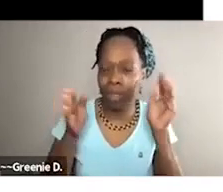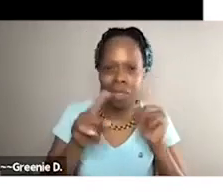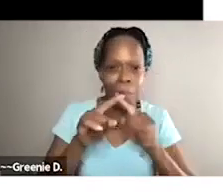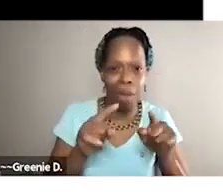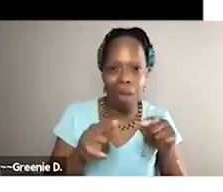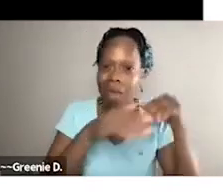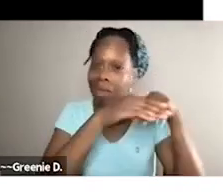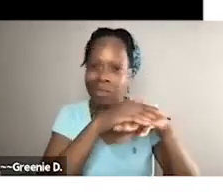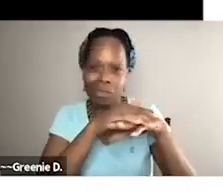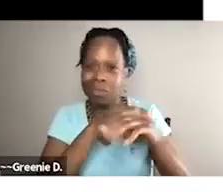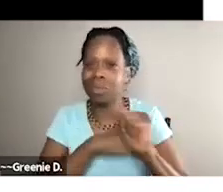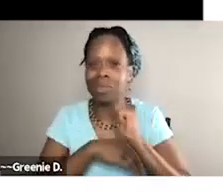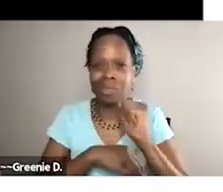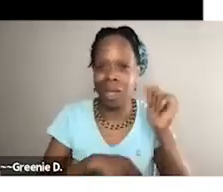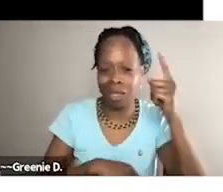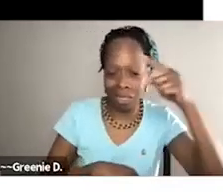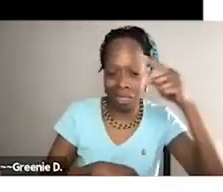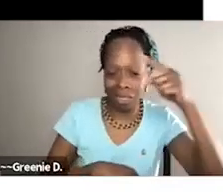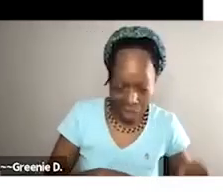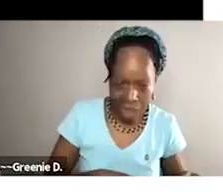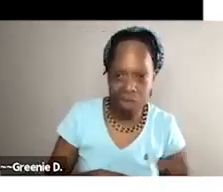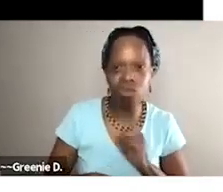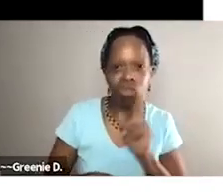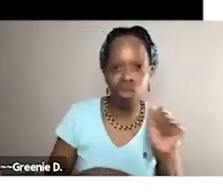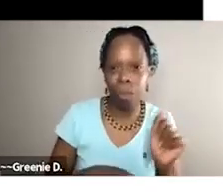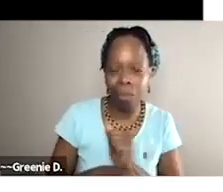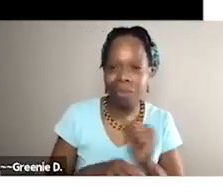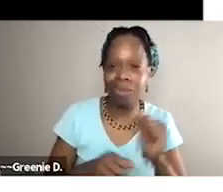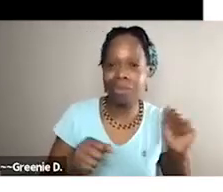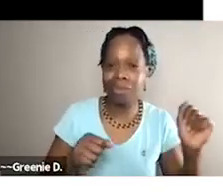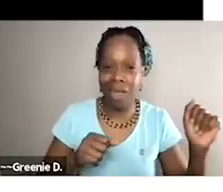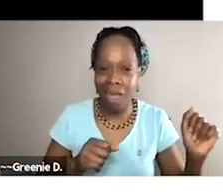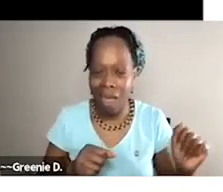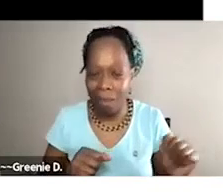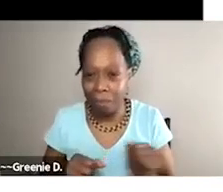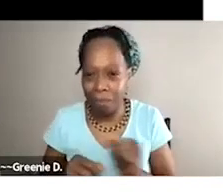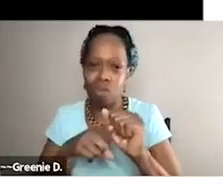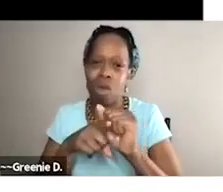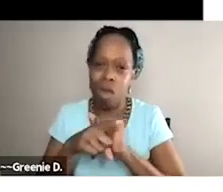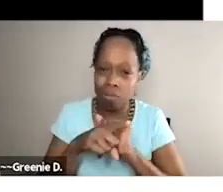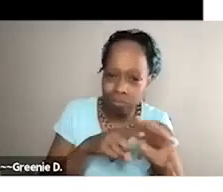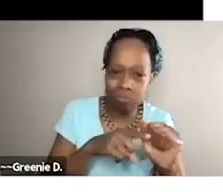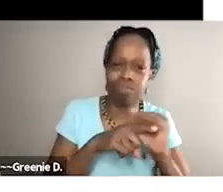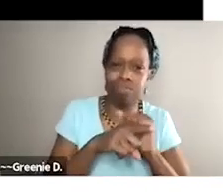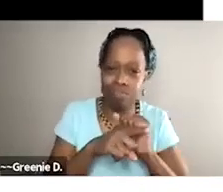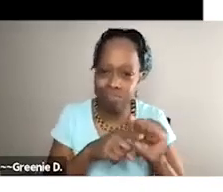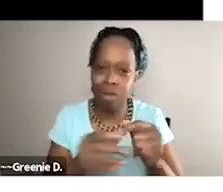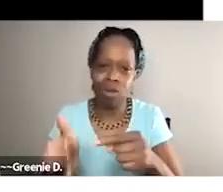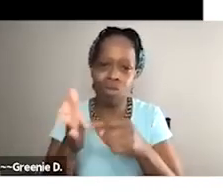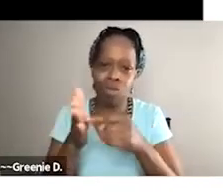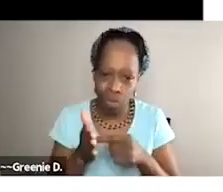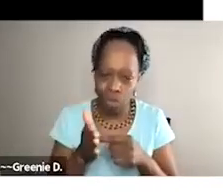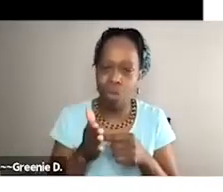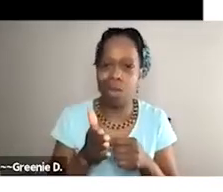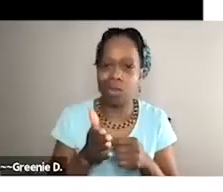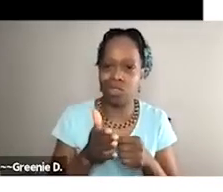it's an active practice. It takes dedicated action. And it's a practice